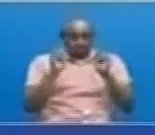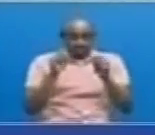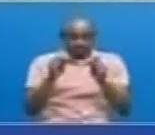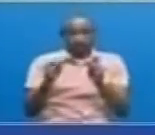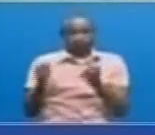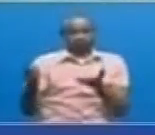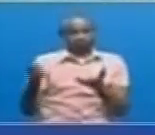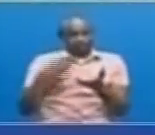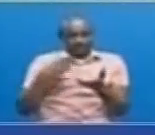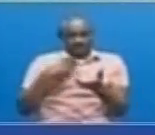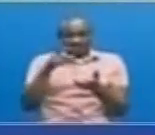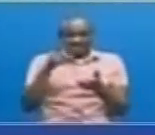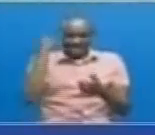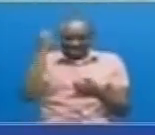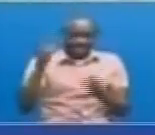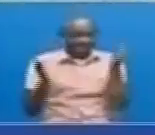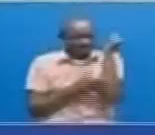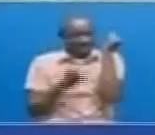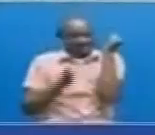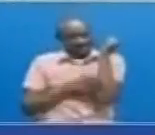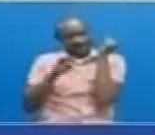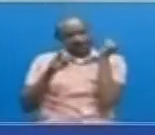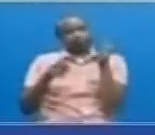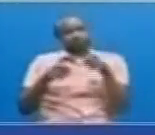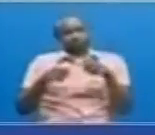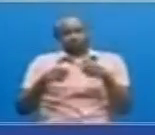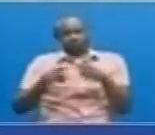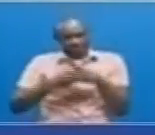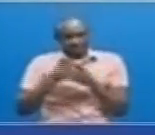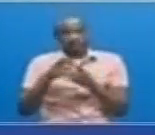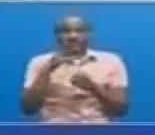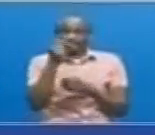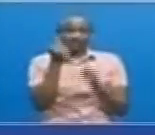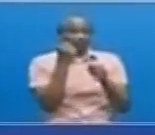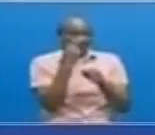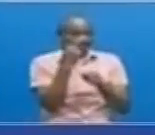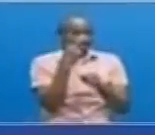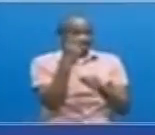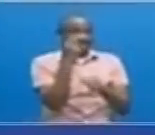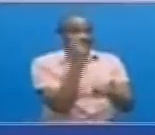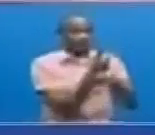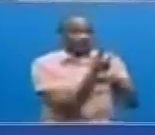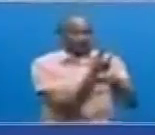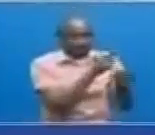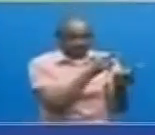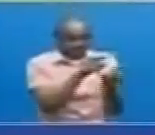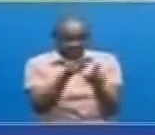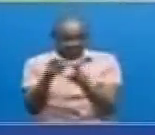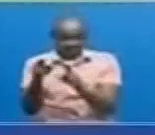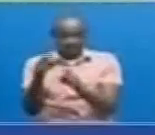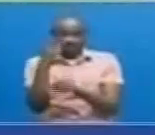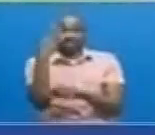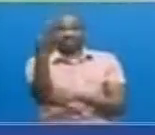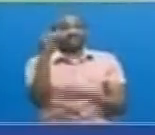recruits for extremist ideas would not come up. And we started in 2012 with about